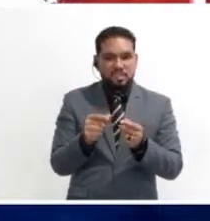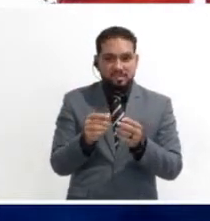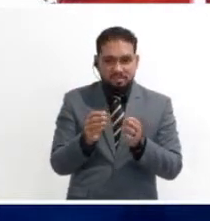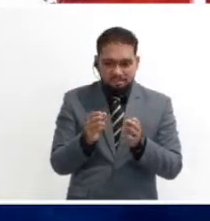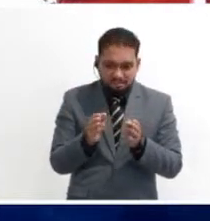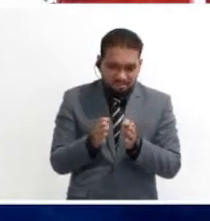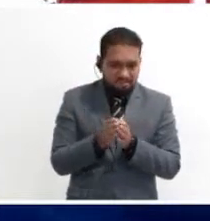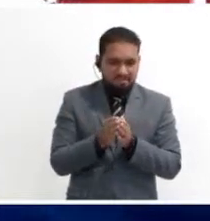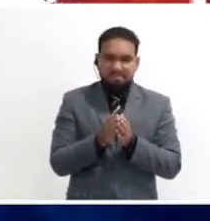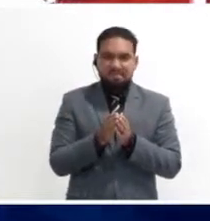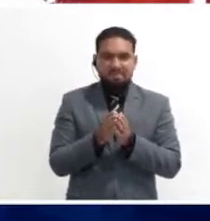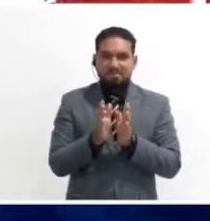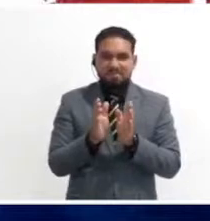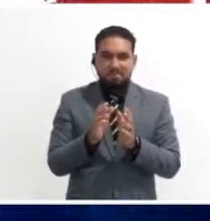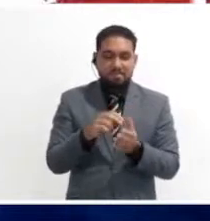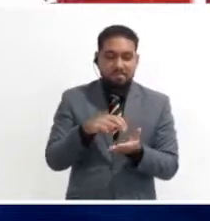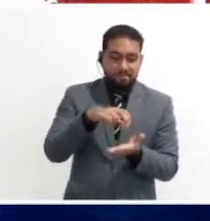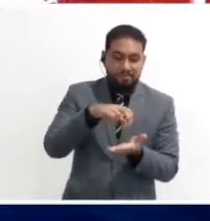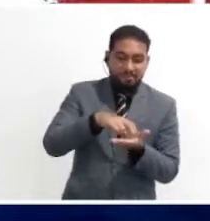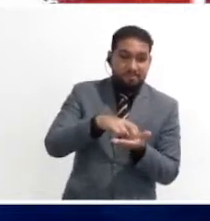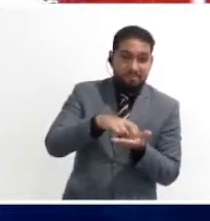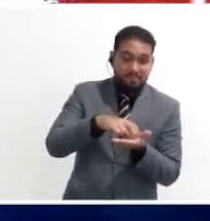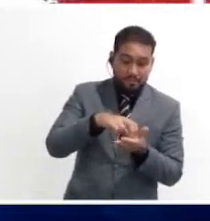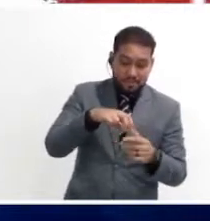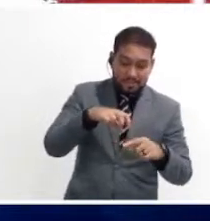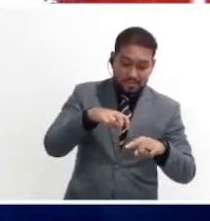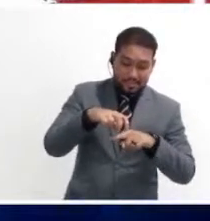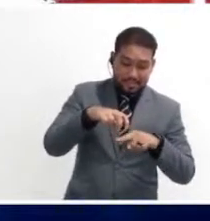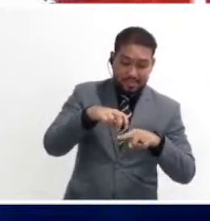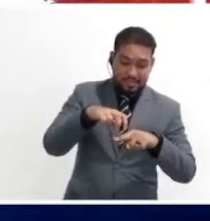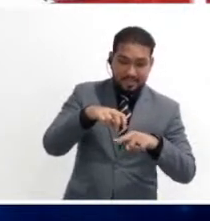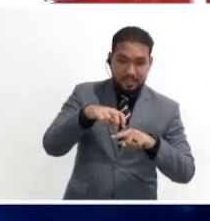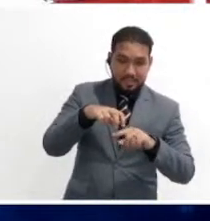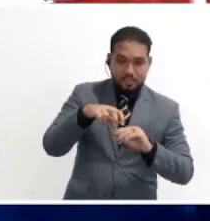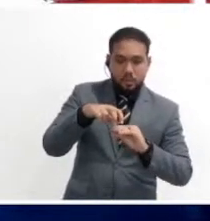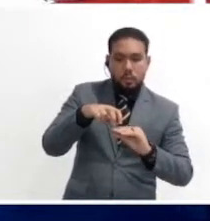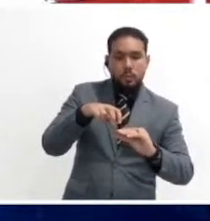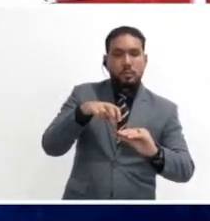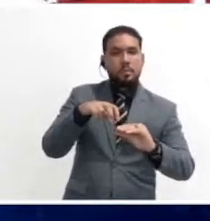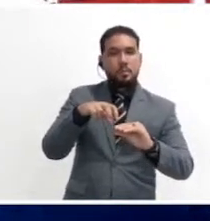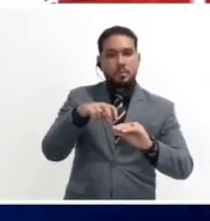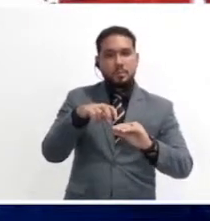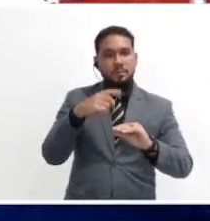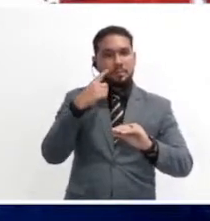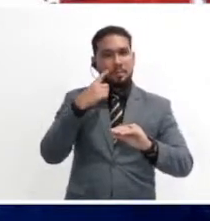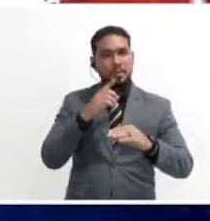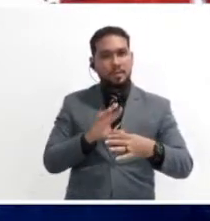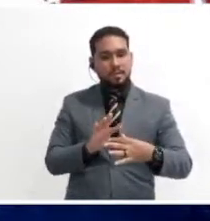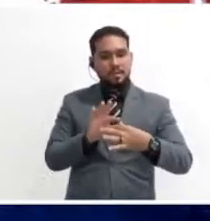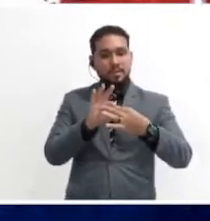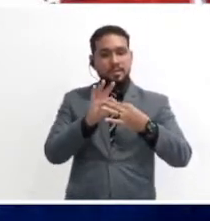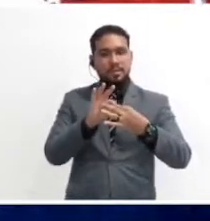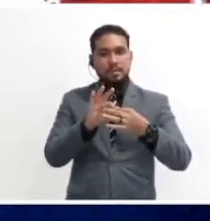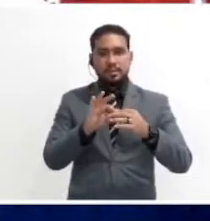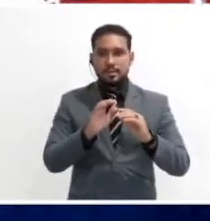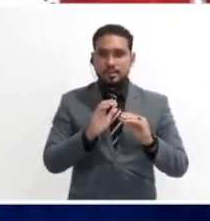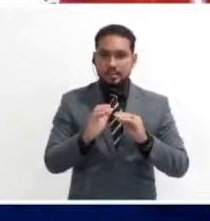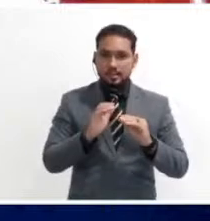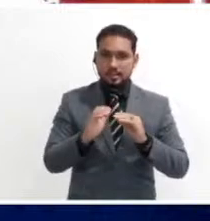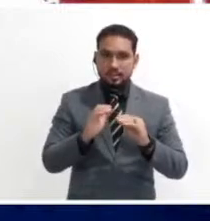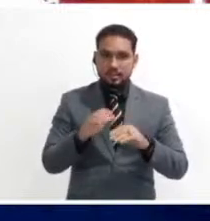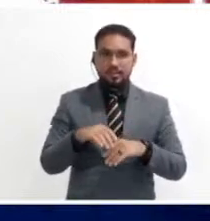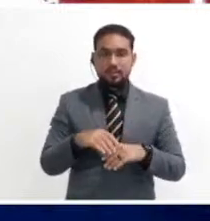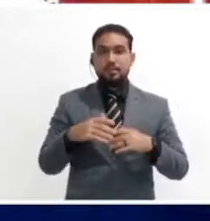But we can also use the molding material itself as the underfill and kind of get rid of one of those